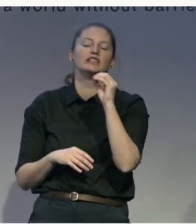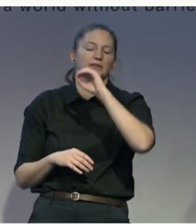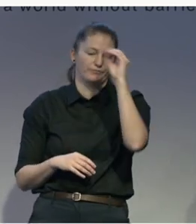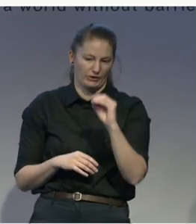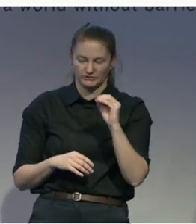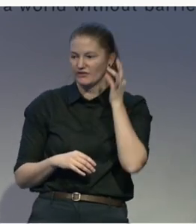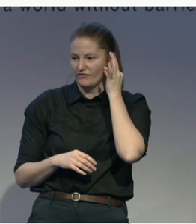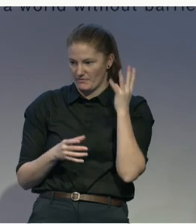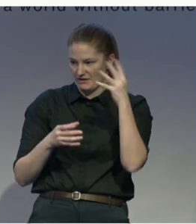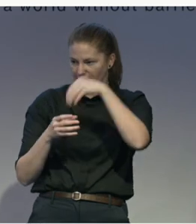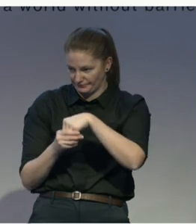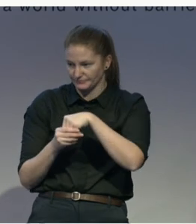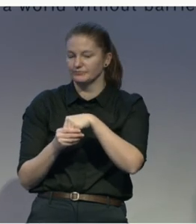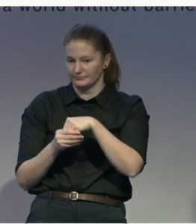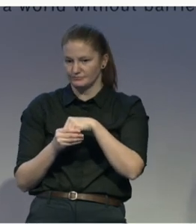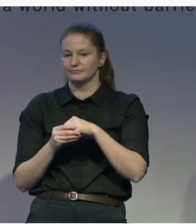Yeah, thank you.